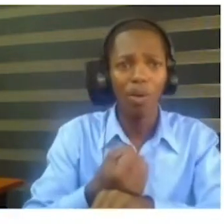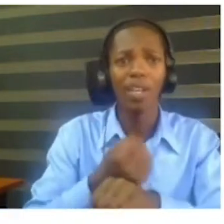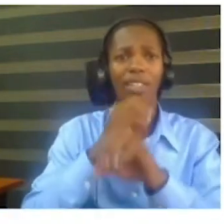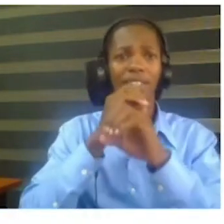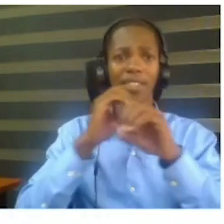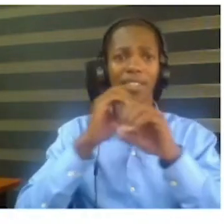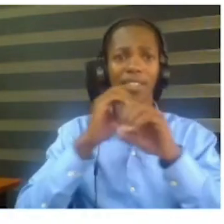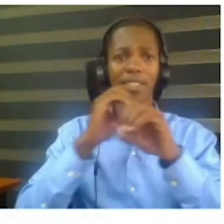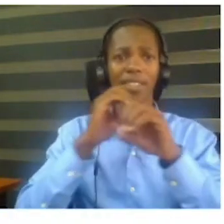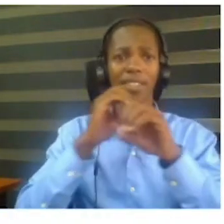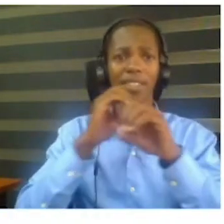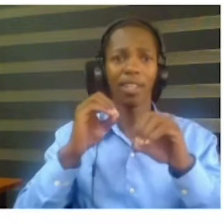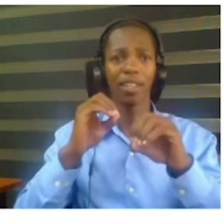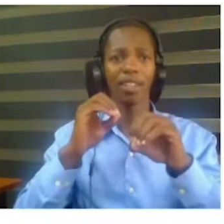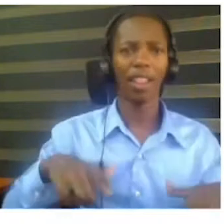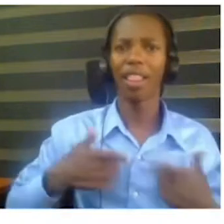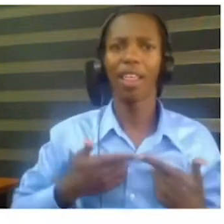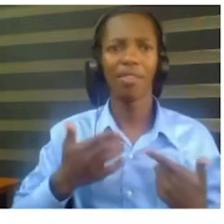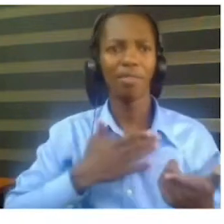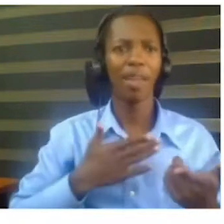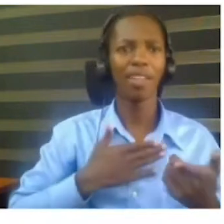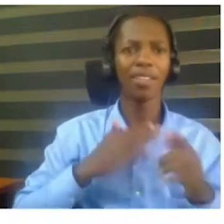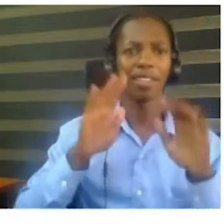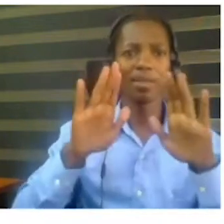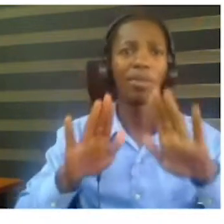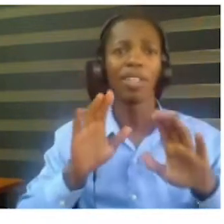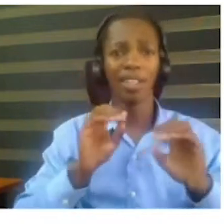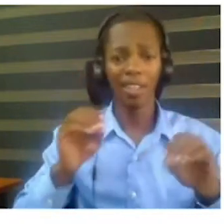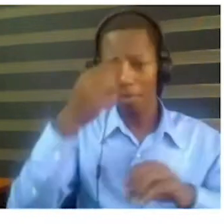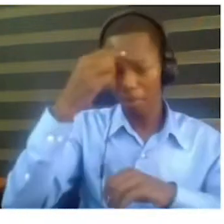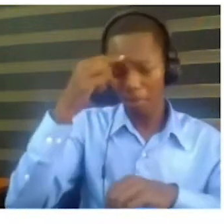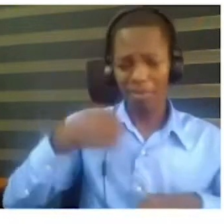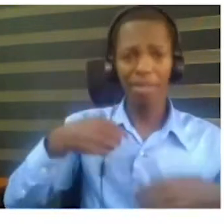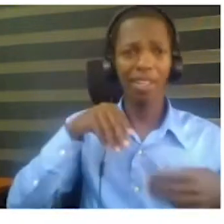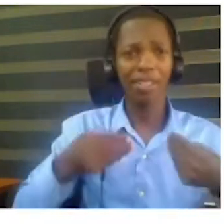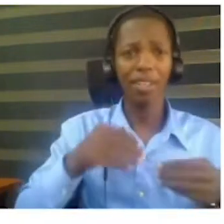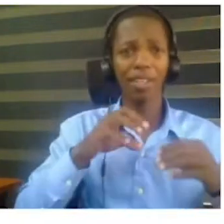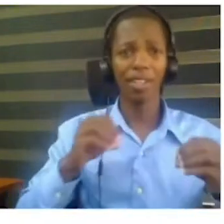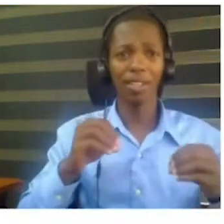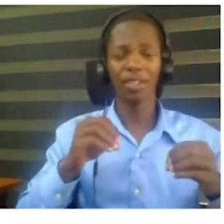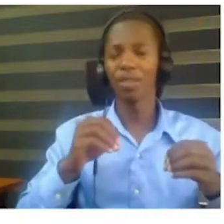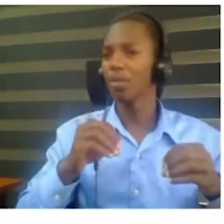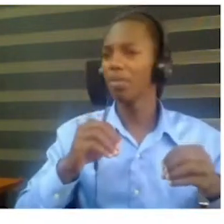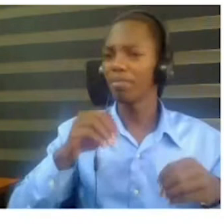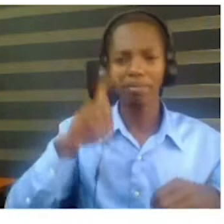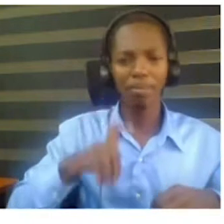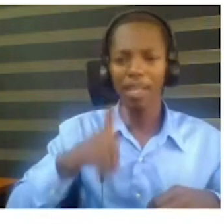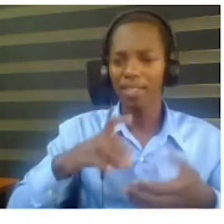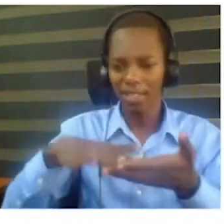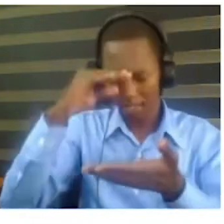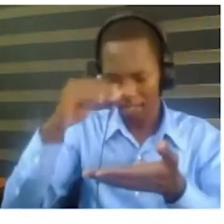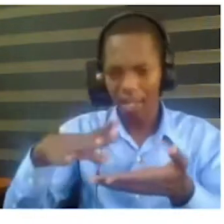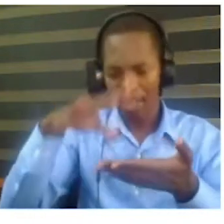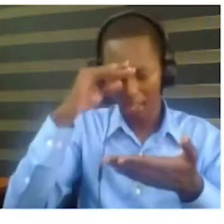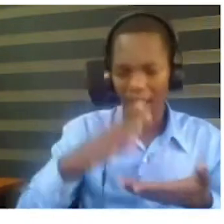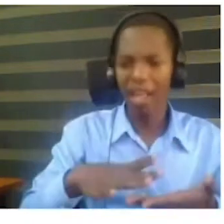I'm disabled. We had to learn to resist those assumptions, to resist those stories.